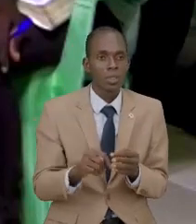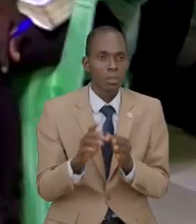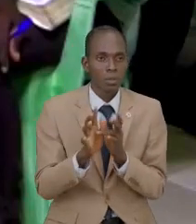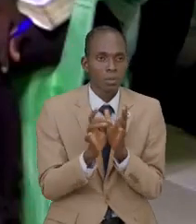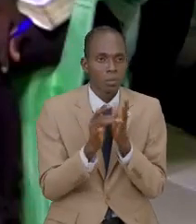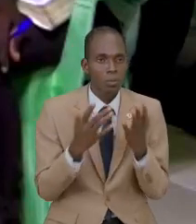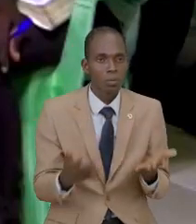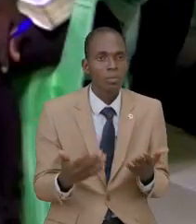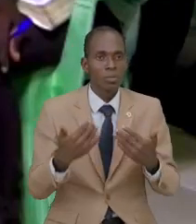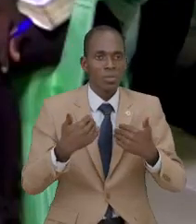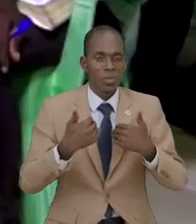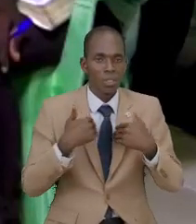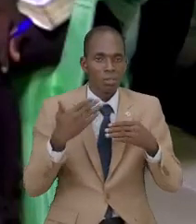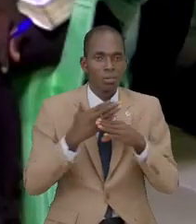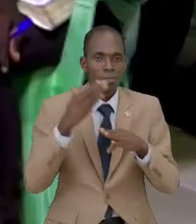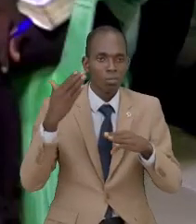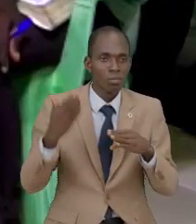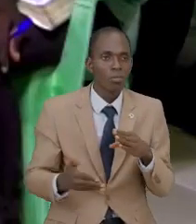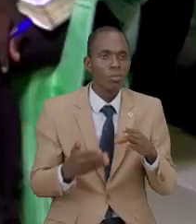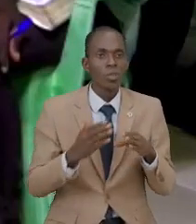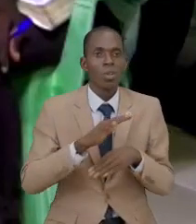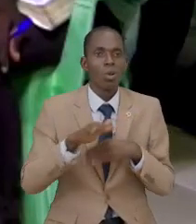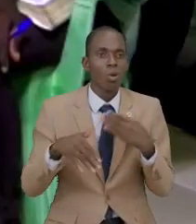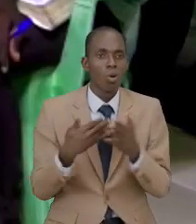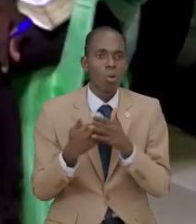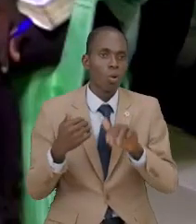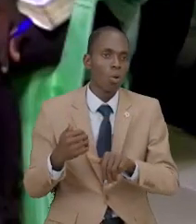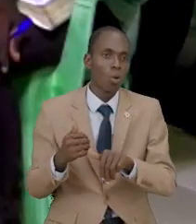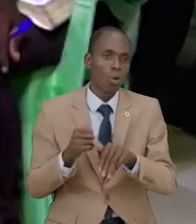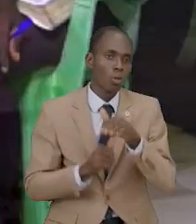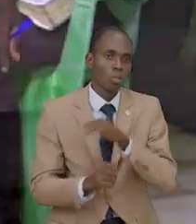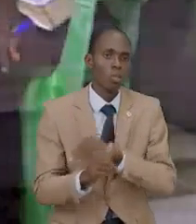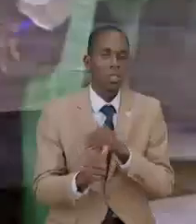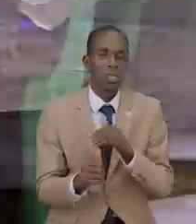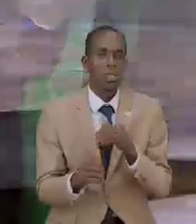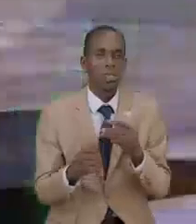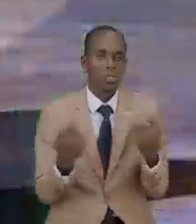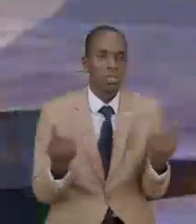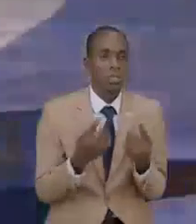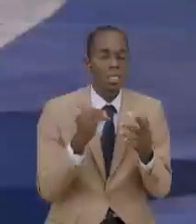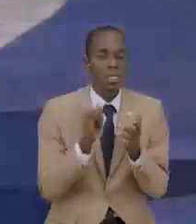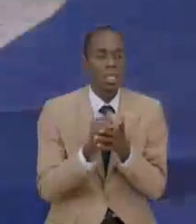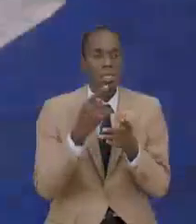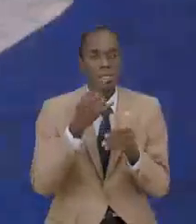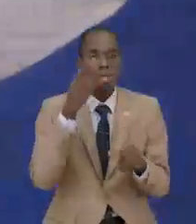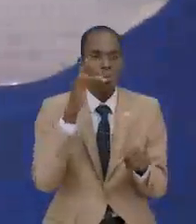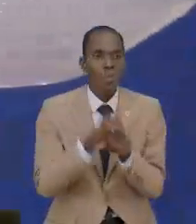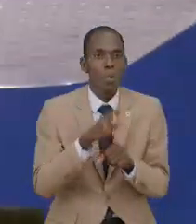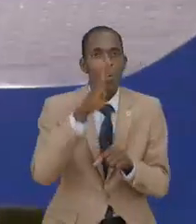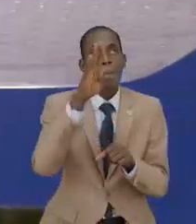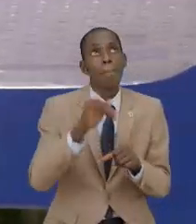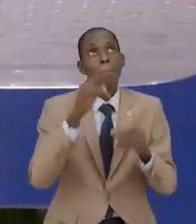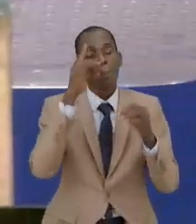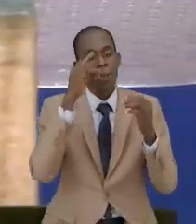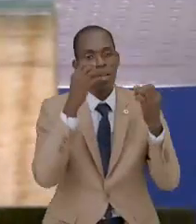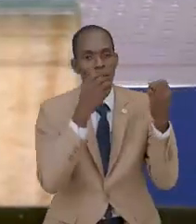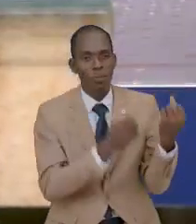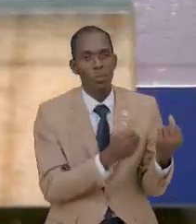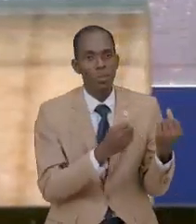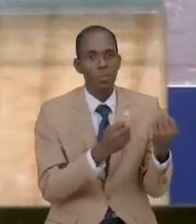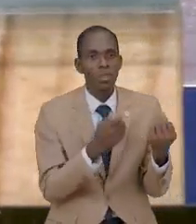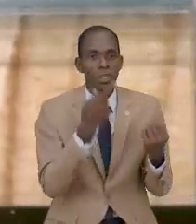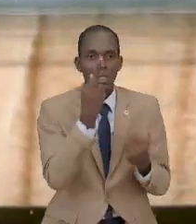has concluded all under sin, that the promise by faith,